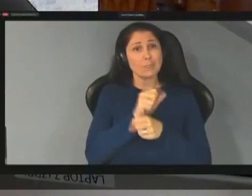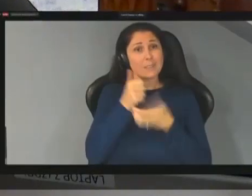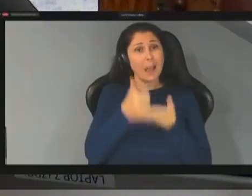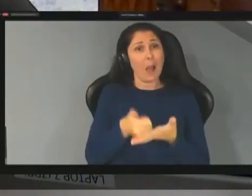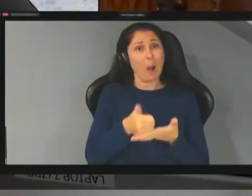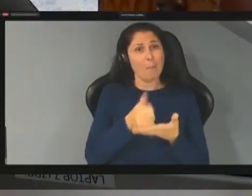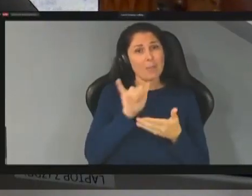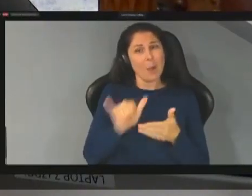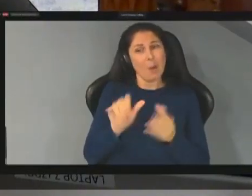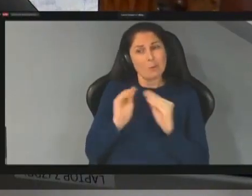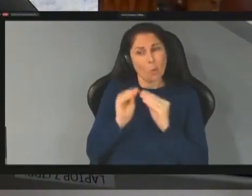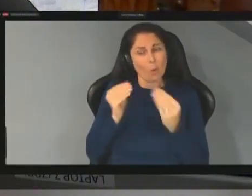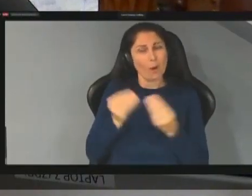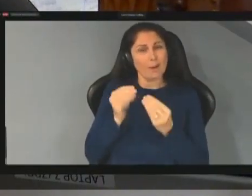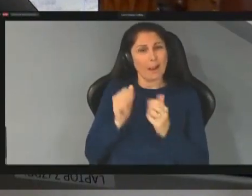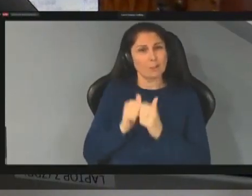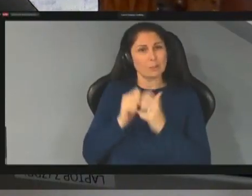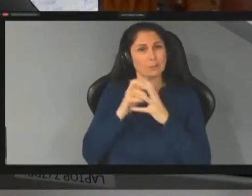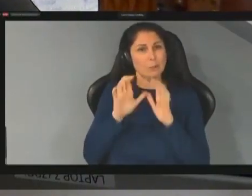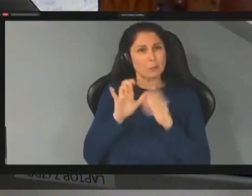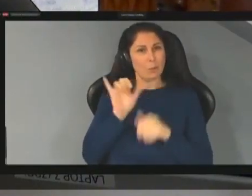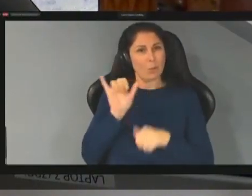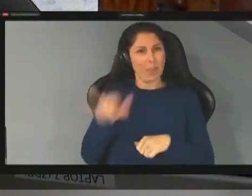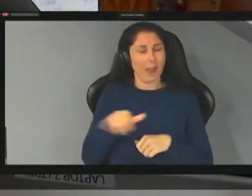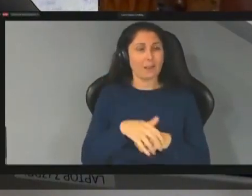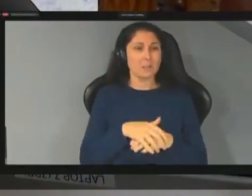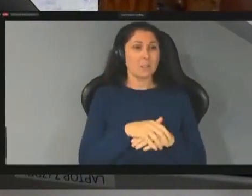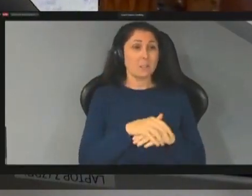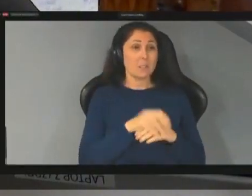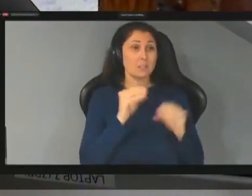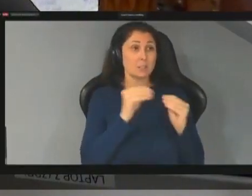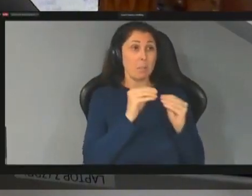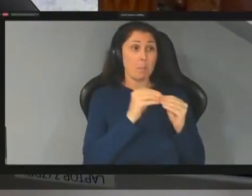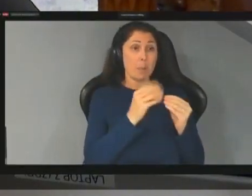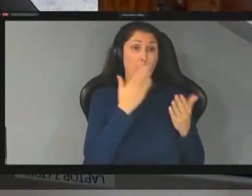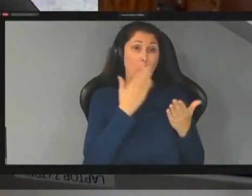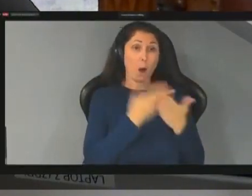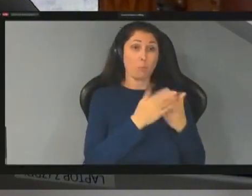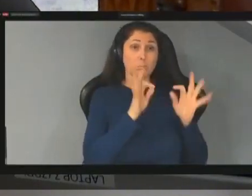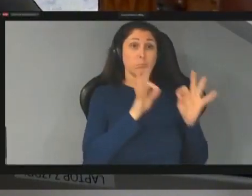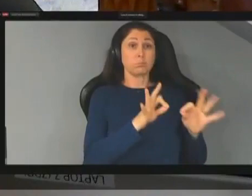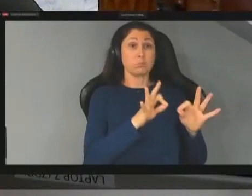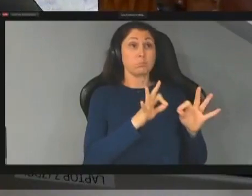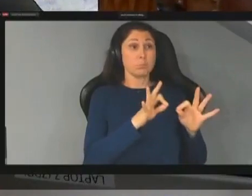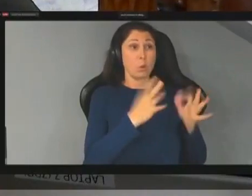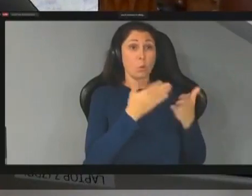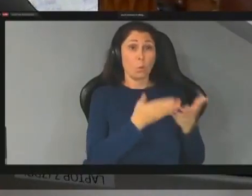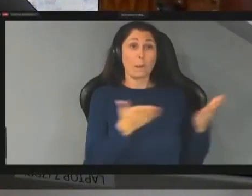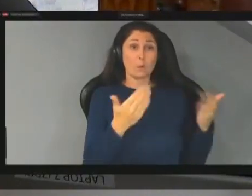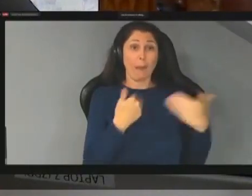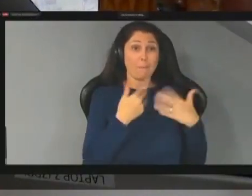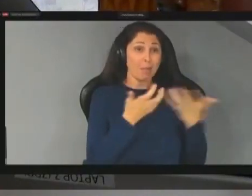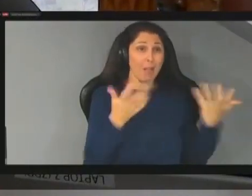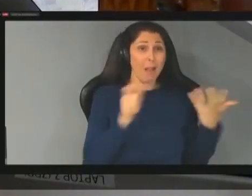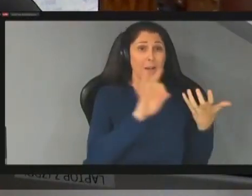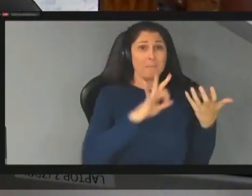that. Some of the more well-resourced groups or groups that have a lot of